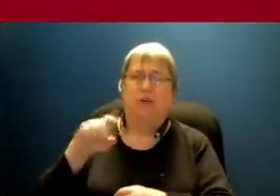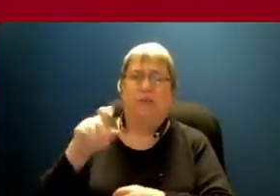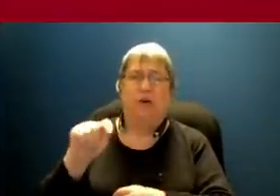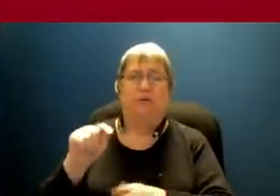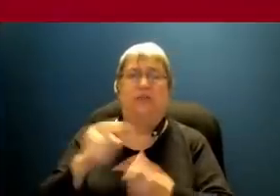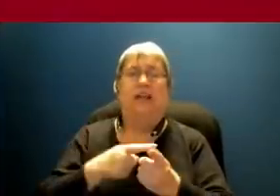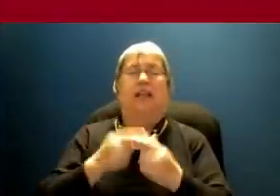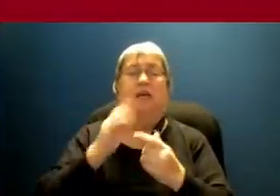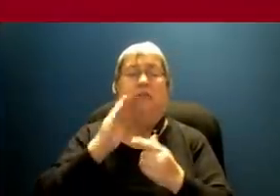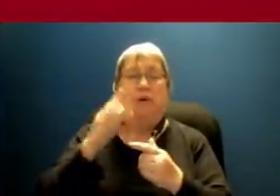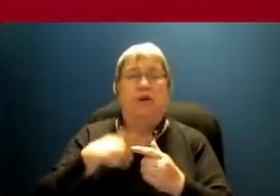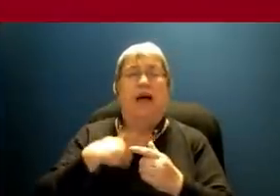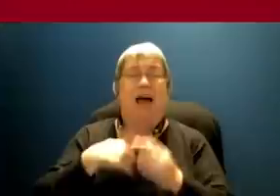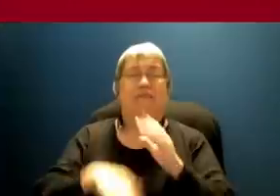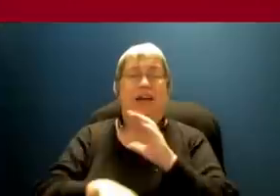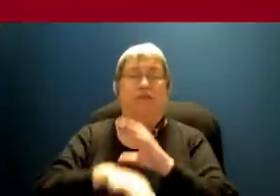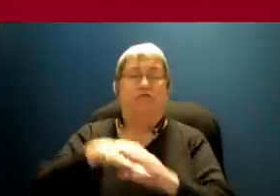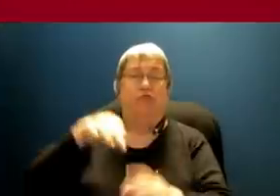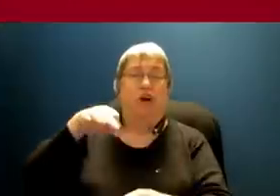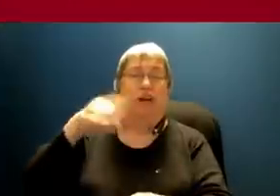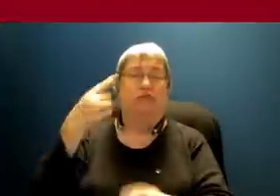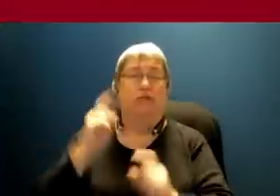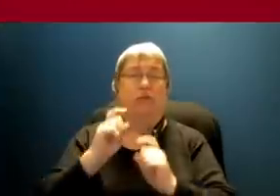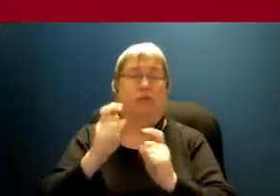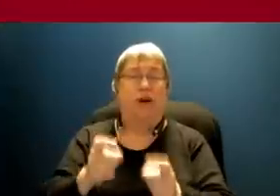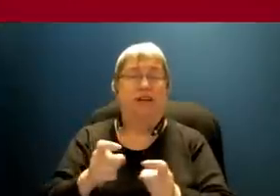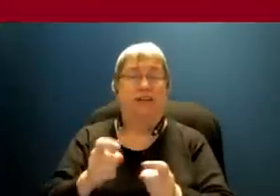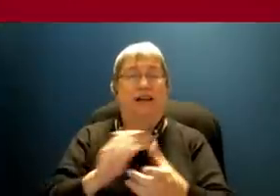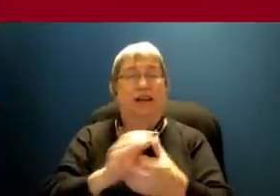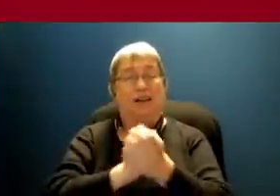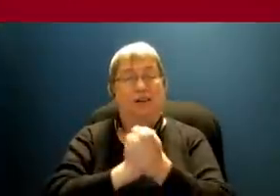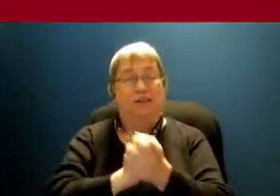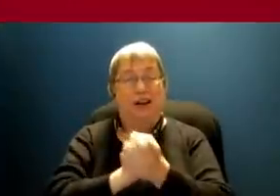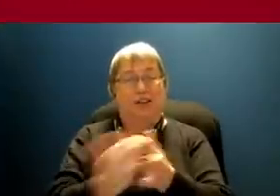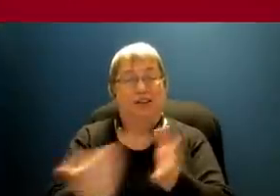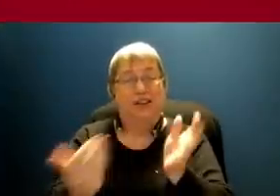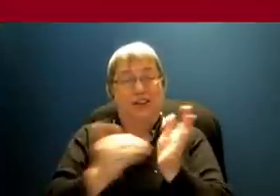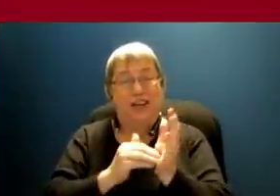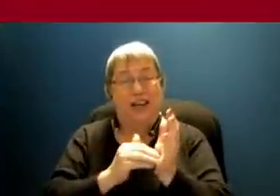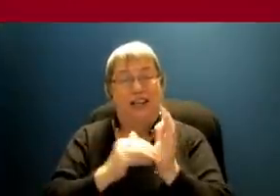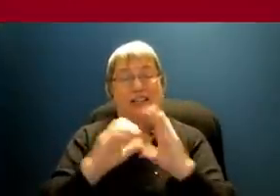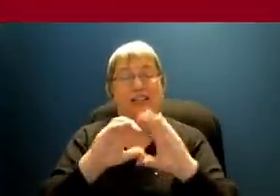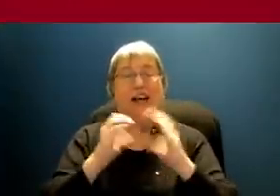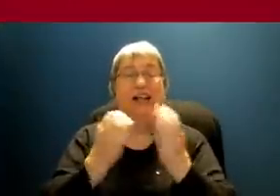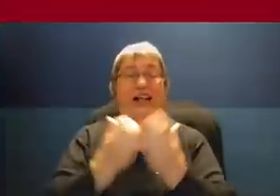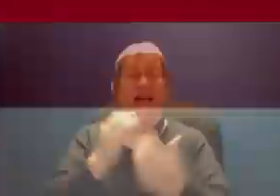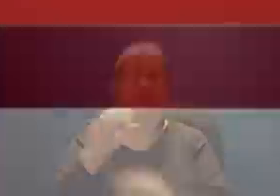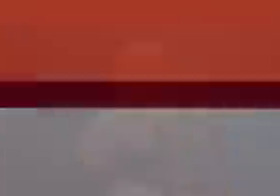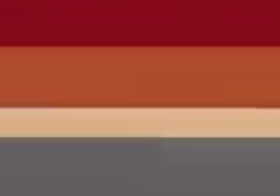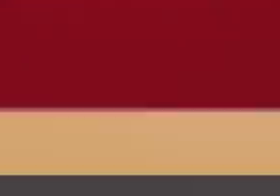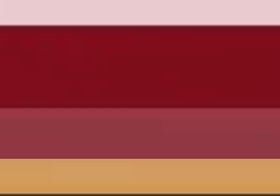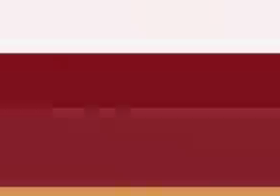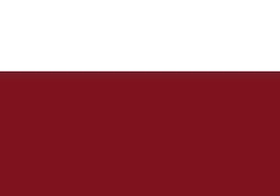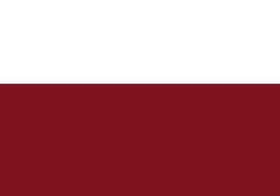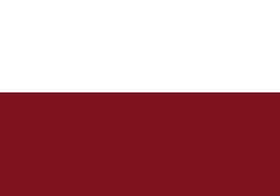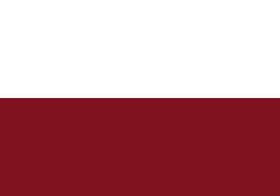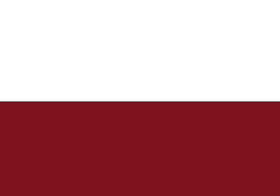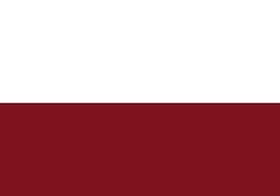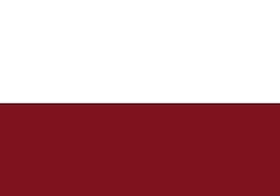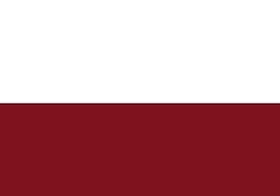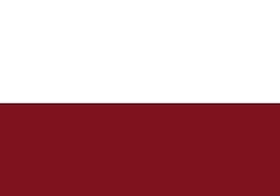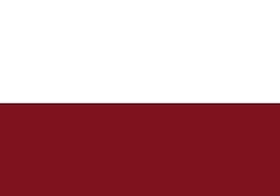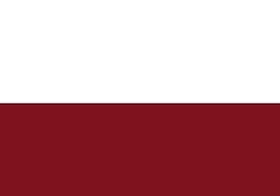a prize drawing. Congratulations once again, class of 2021.